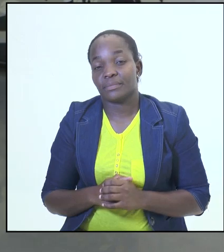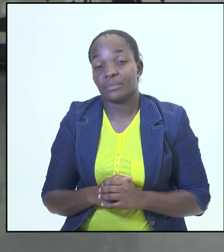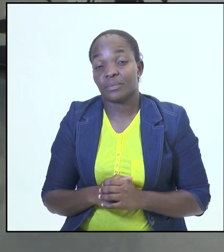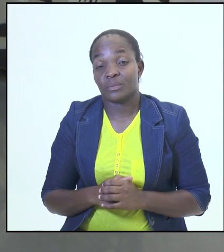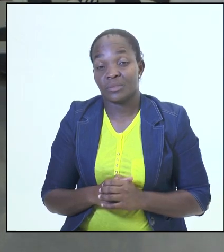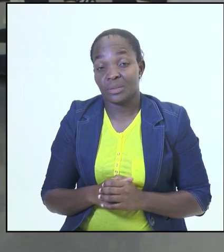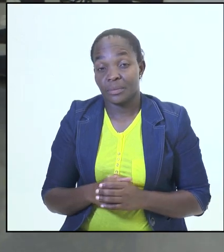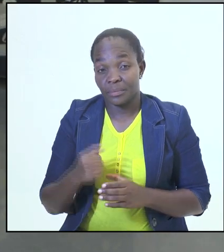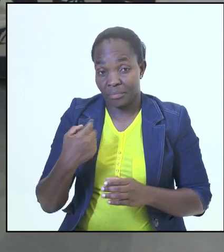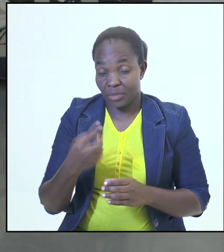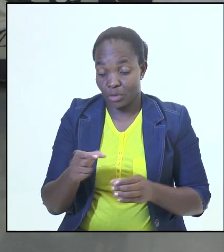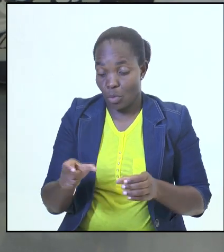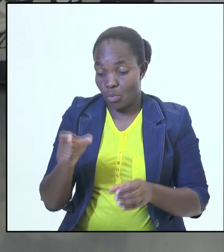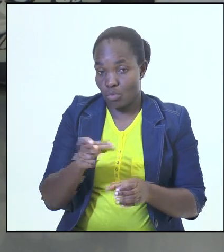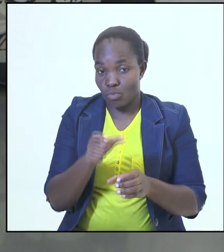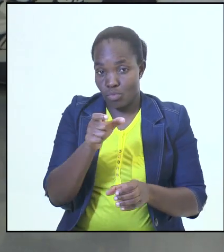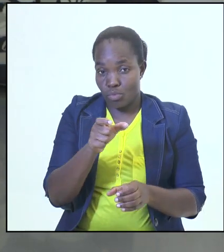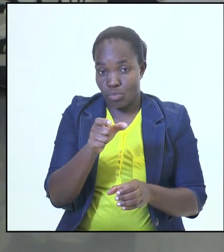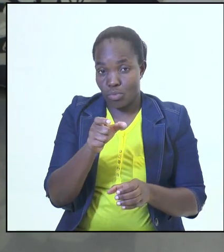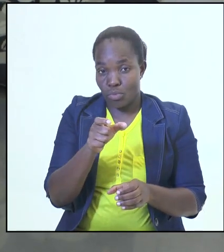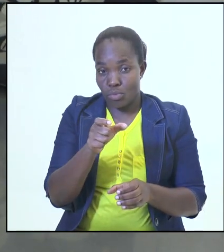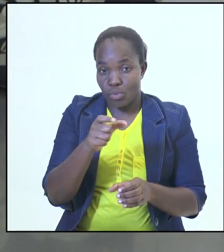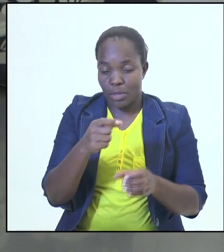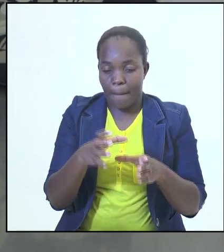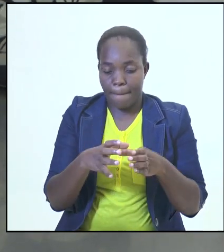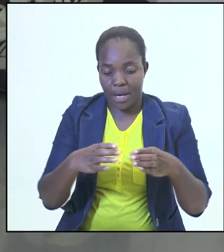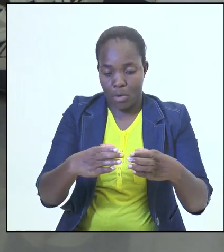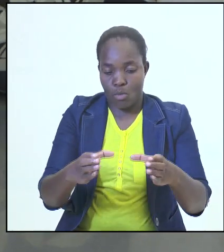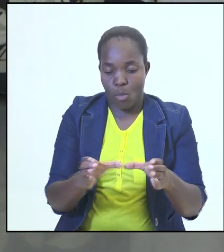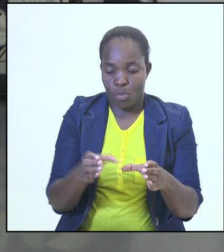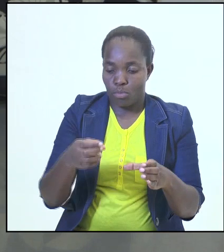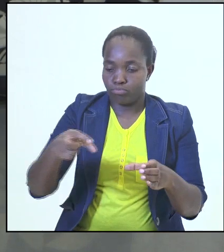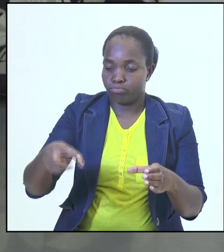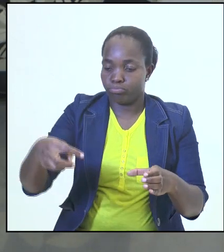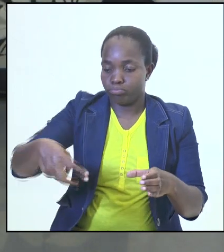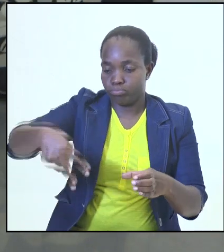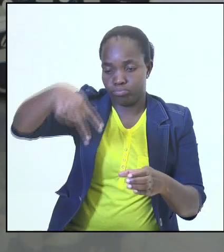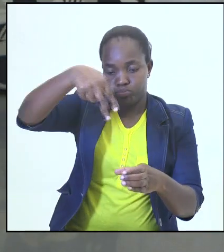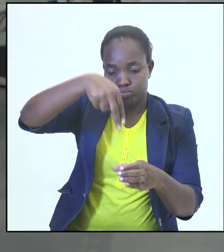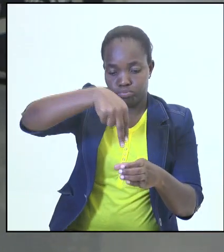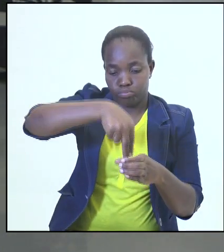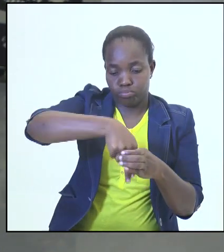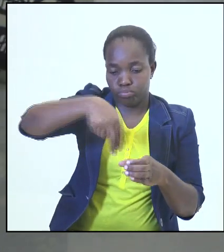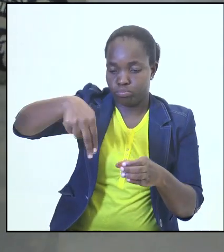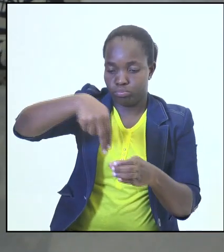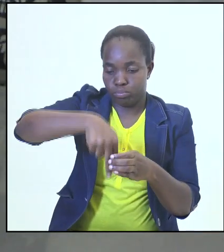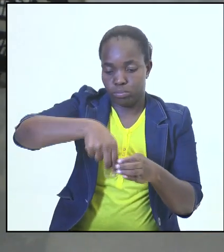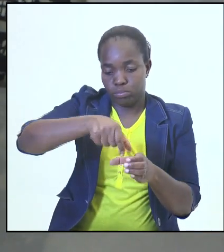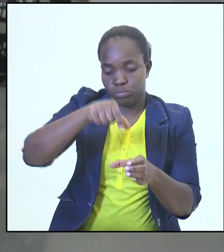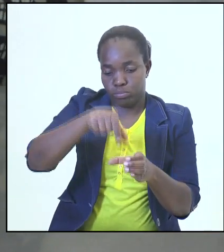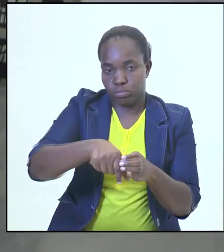And the test tube with alcohol and the leaf goes into the beaker with boiled water.